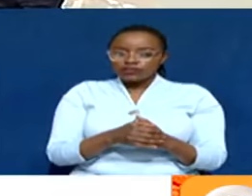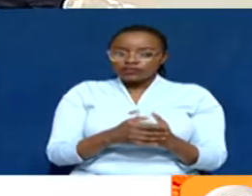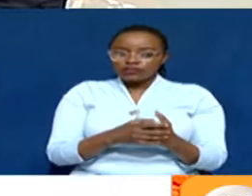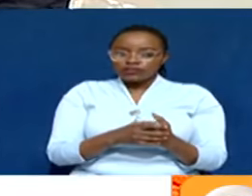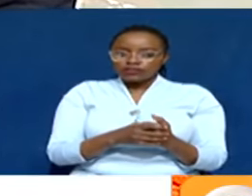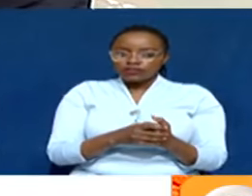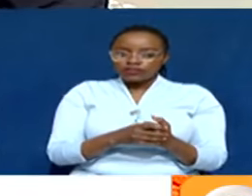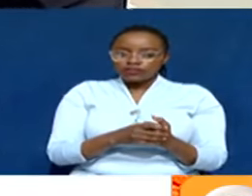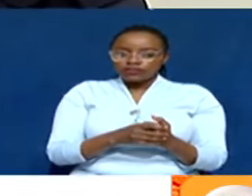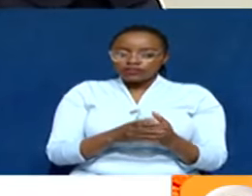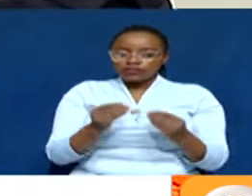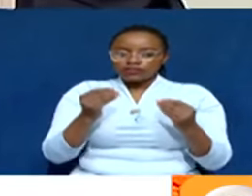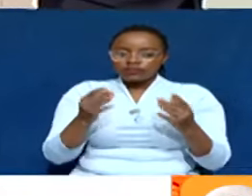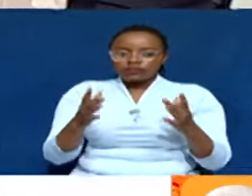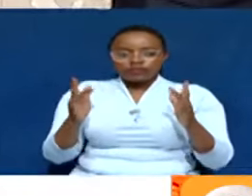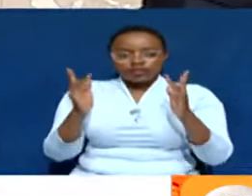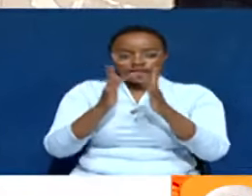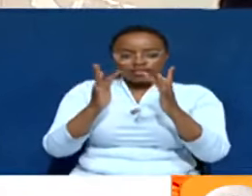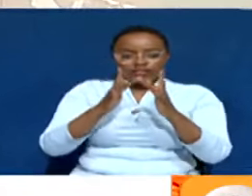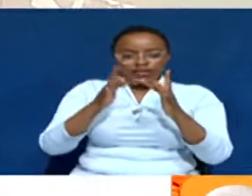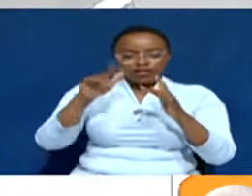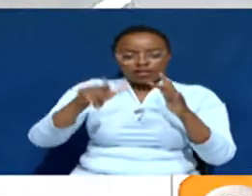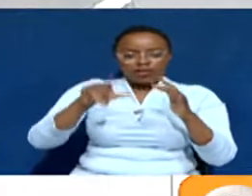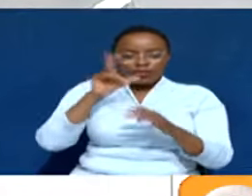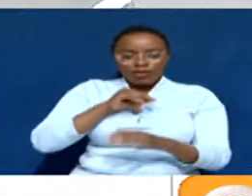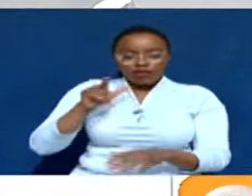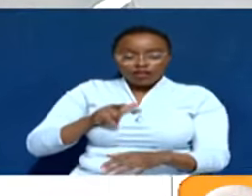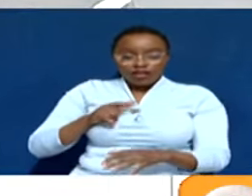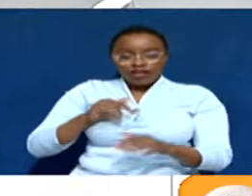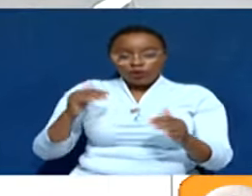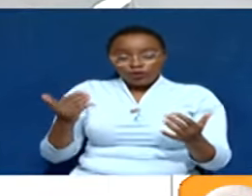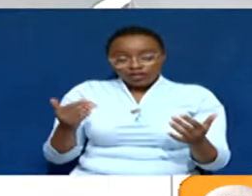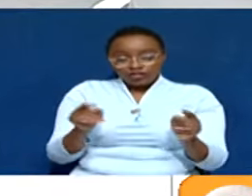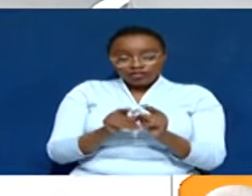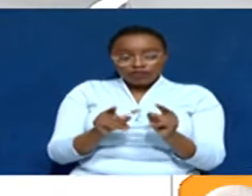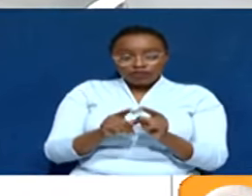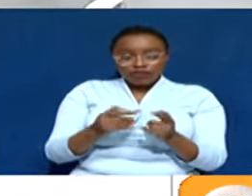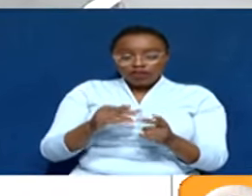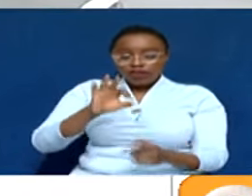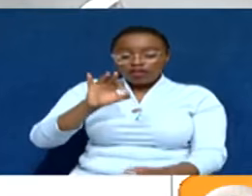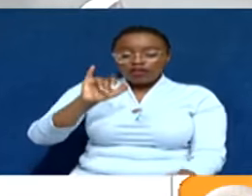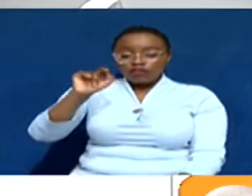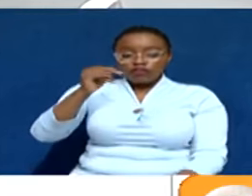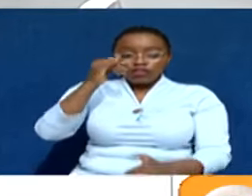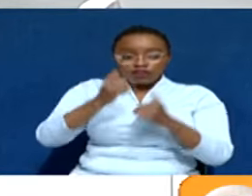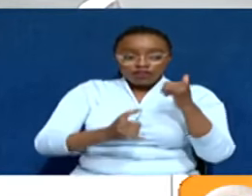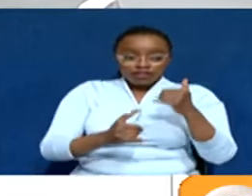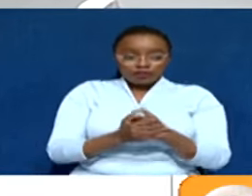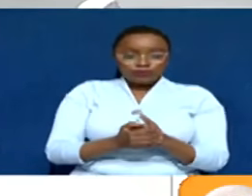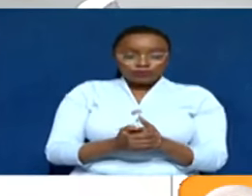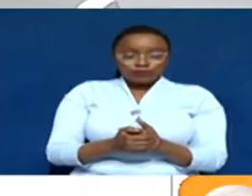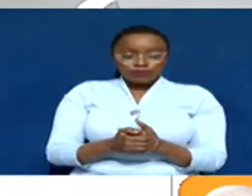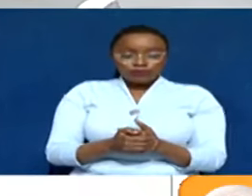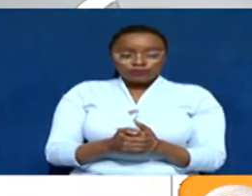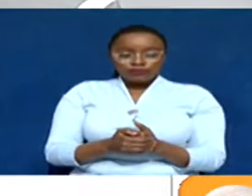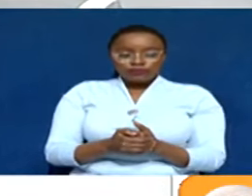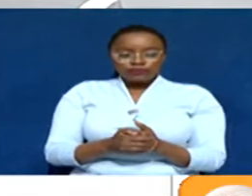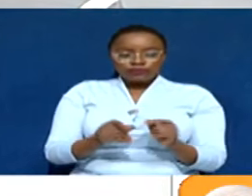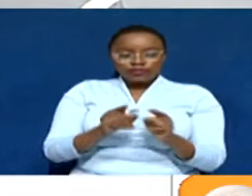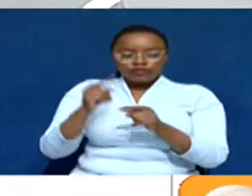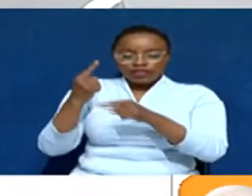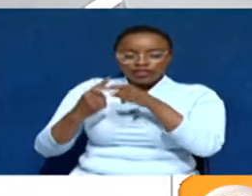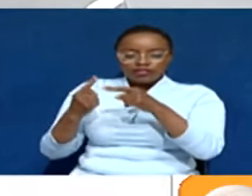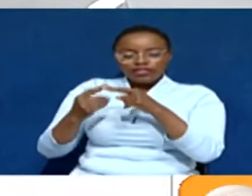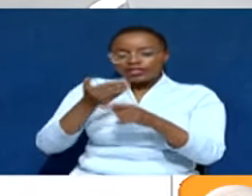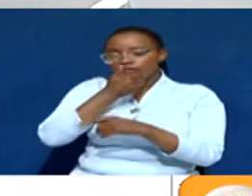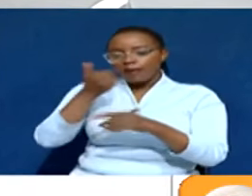I think the signal just froze again. All right. All right, ladies, would you encourage anyone to go today? Faith. Okay, for me, yeah. Experience is the